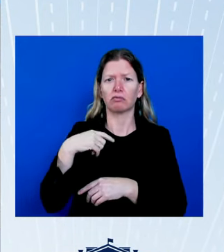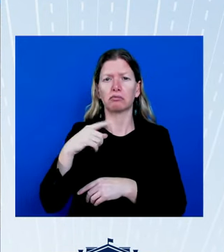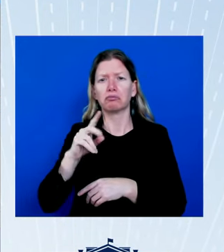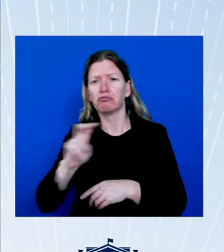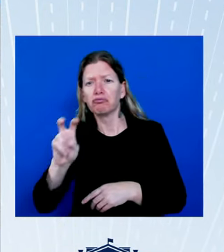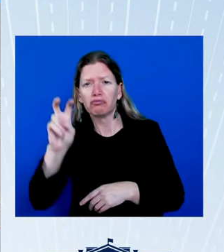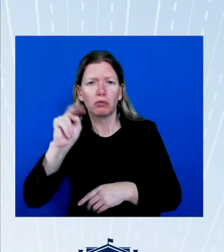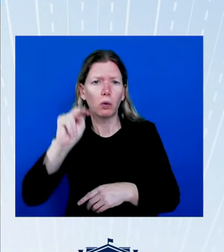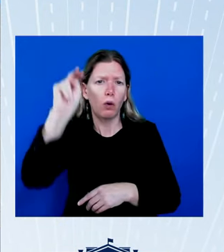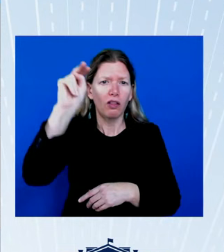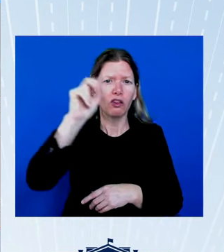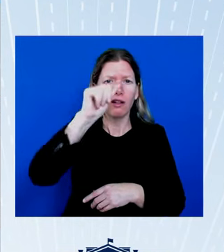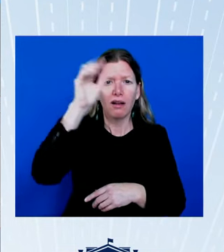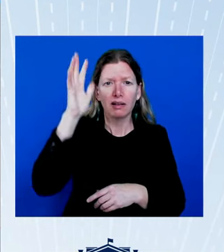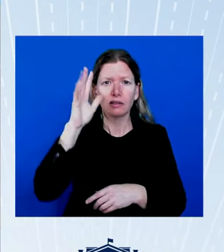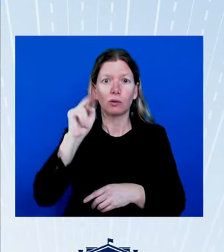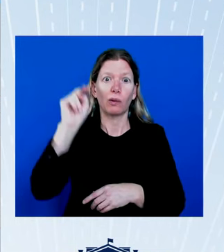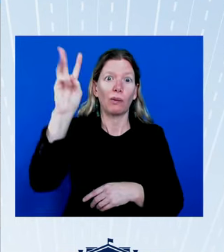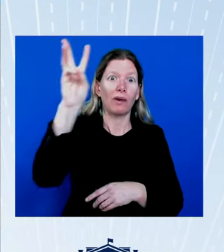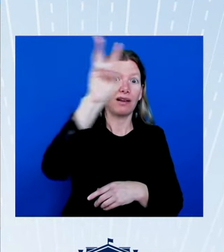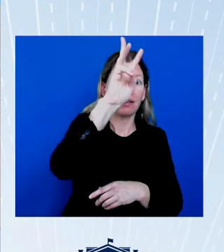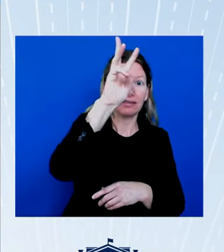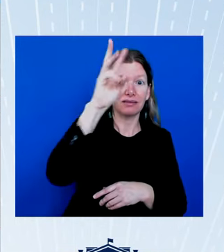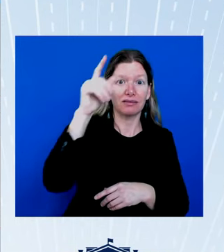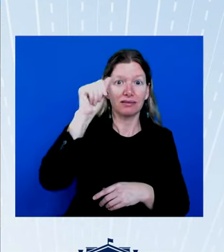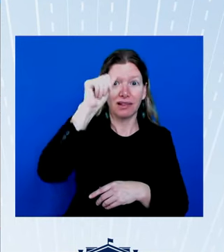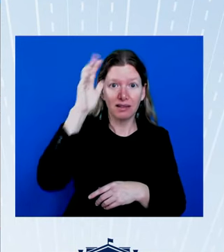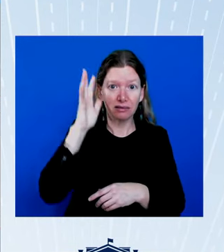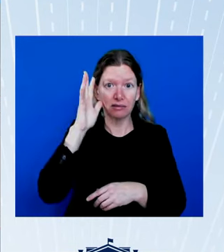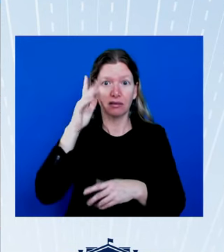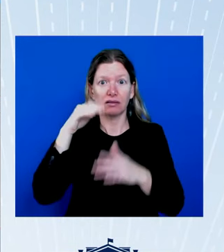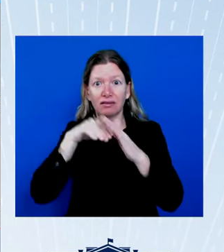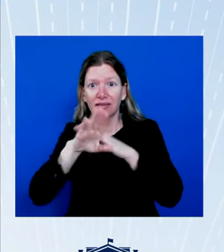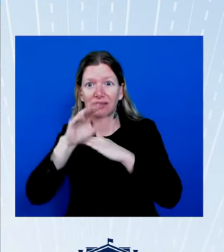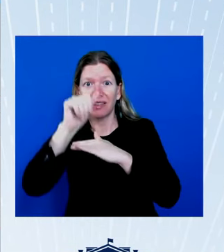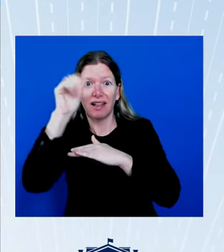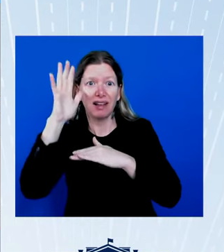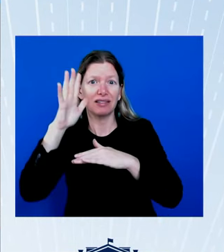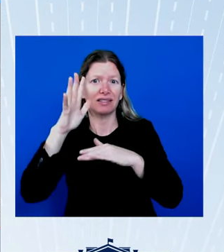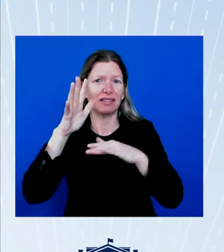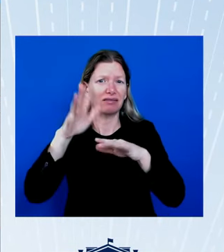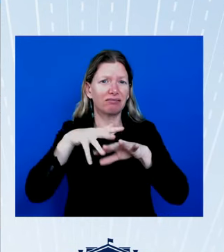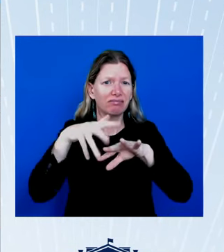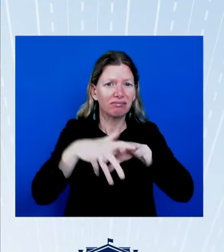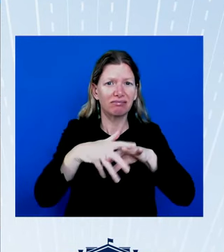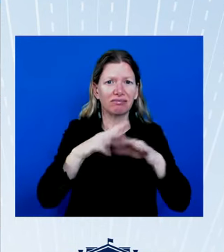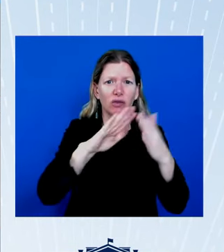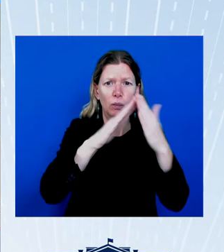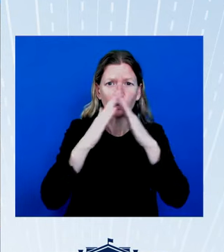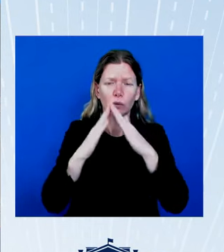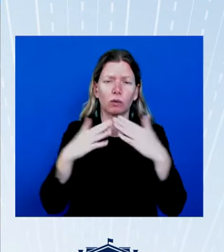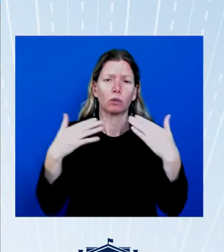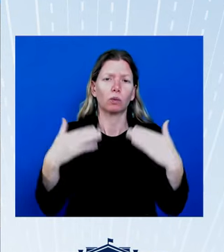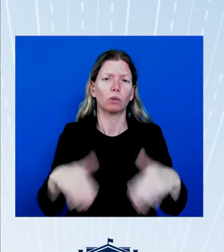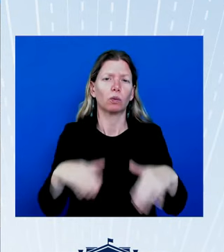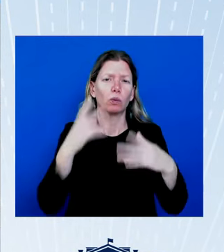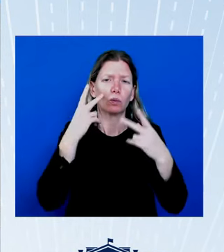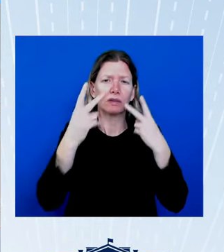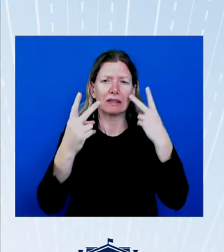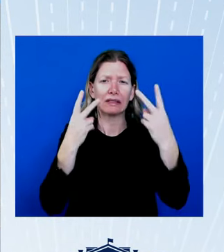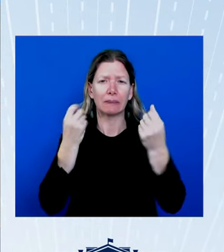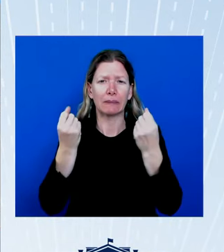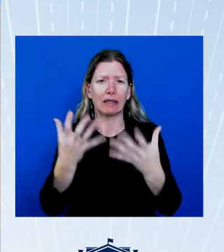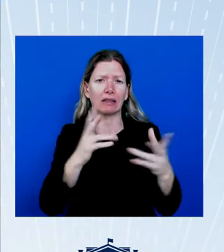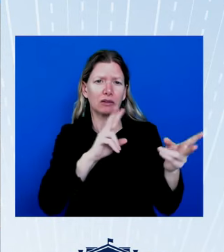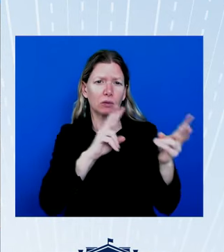of climate change and the importance of resilience. And one of the issues is in